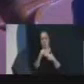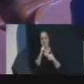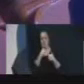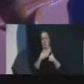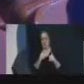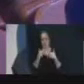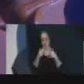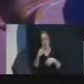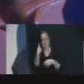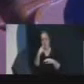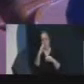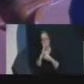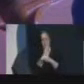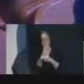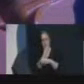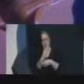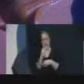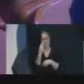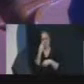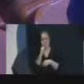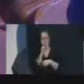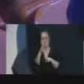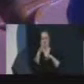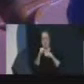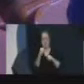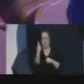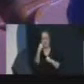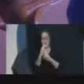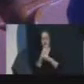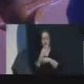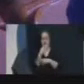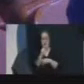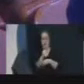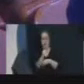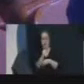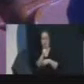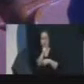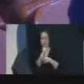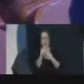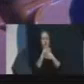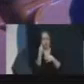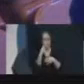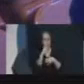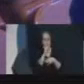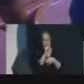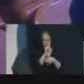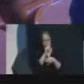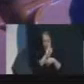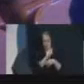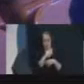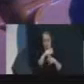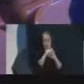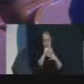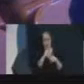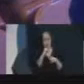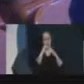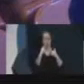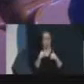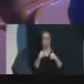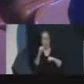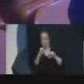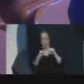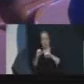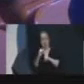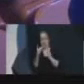his senior year. The inability to take calculus in high school is detrimental to a STEM kid who hopes to explore STEM degrees in college. Just